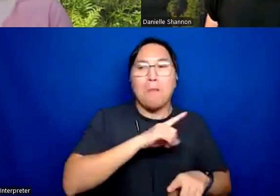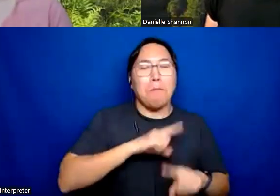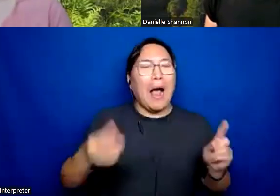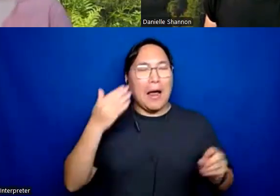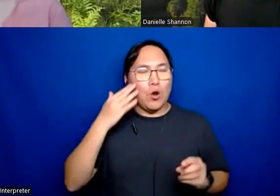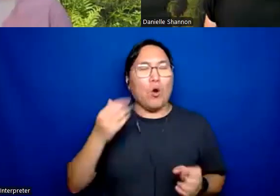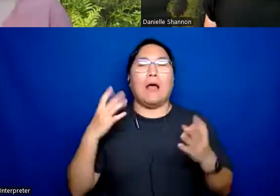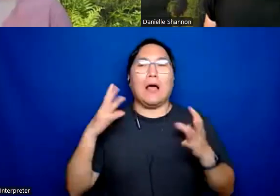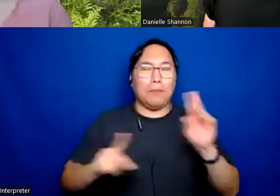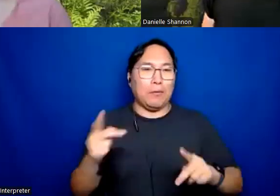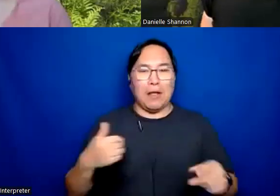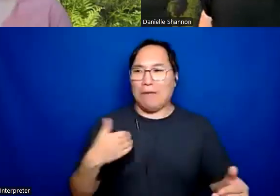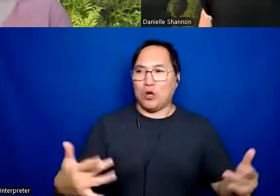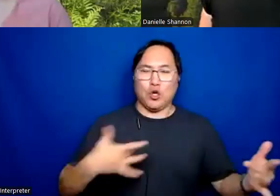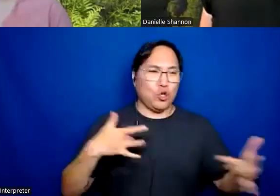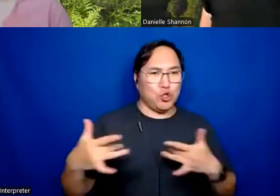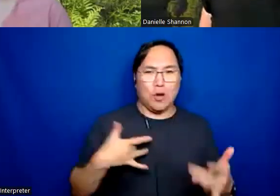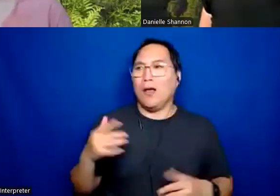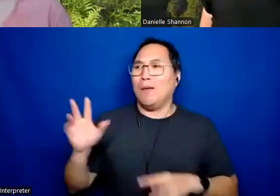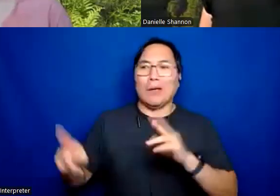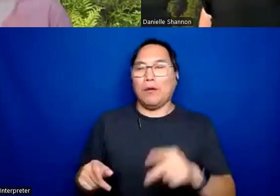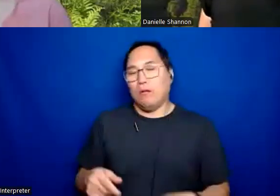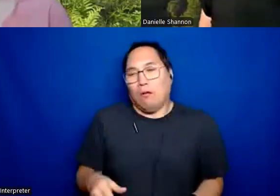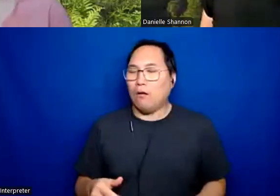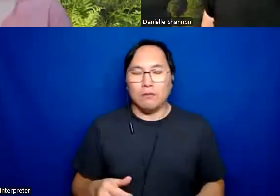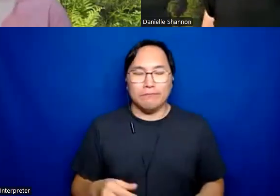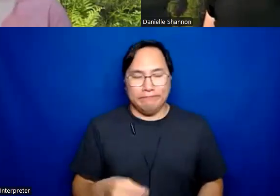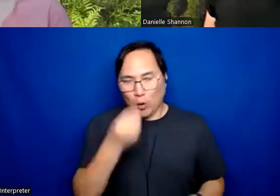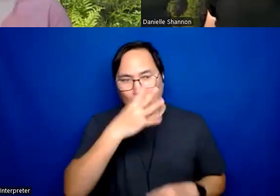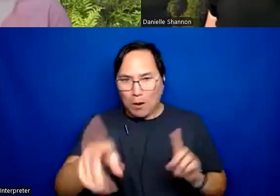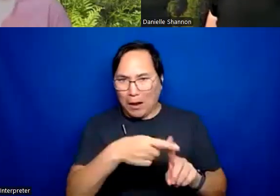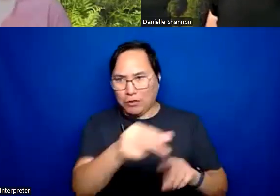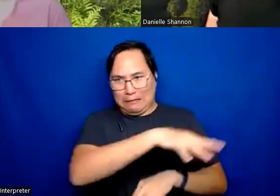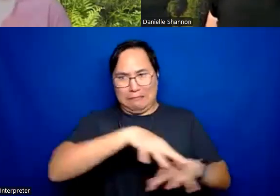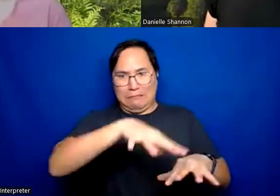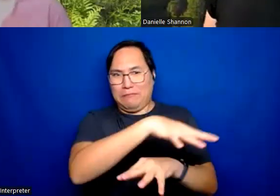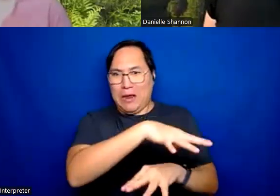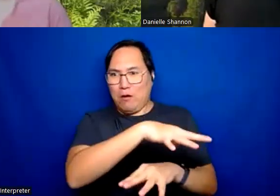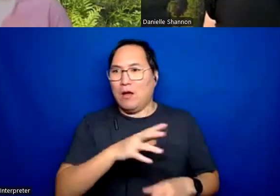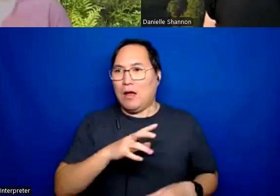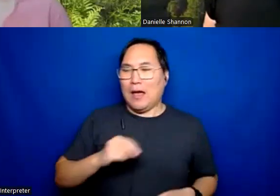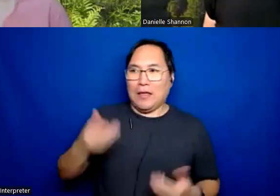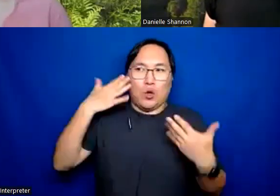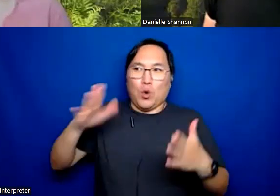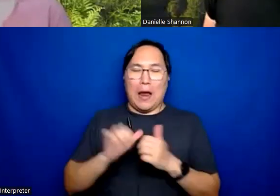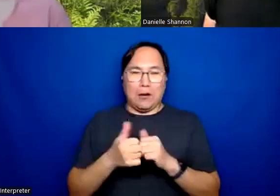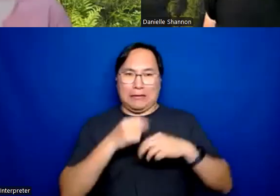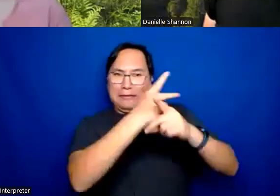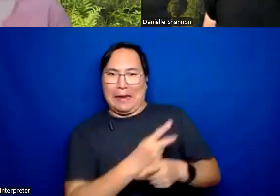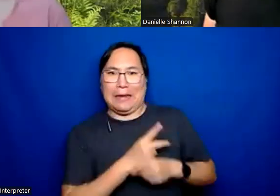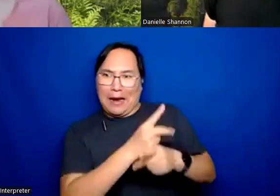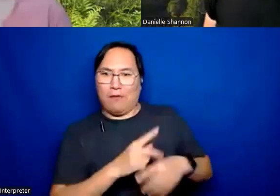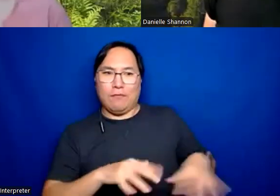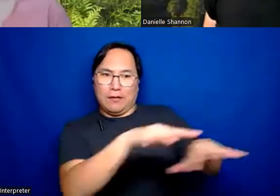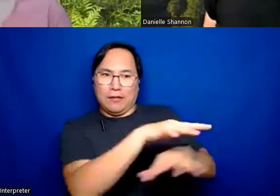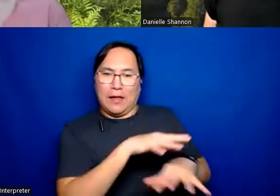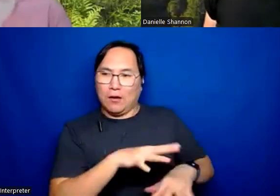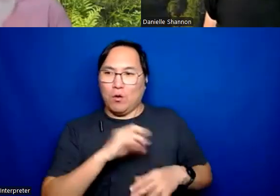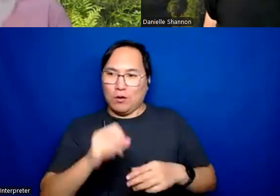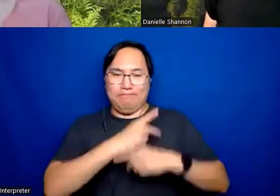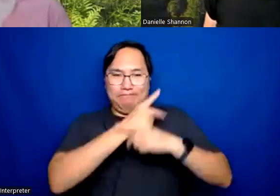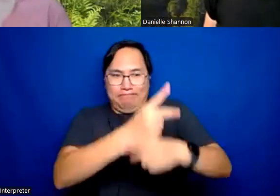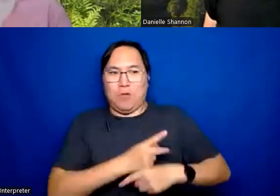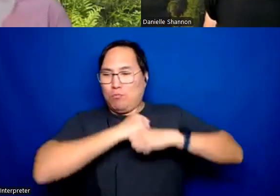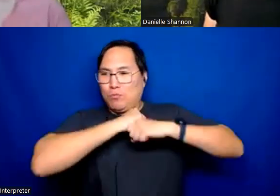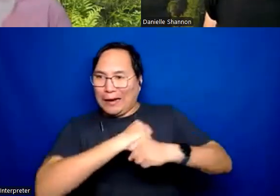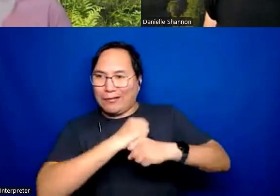may be coming without a strong relationship to that particular place, and may not know how to best care or steward that particular